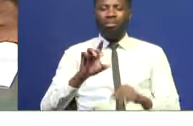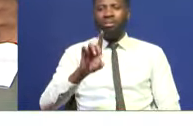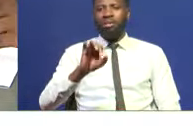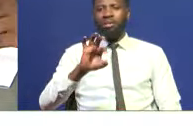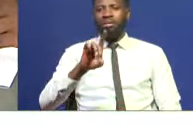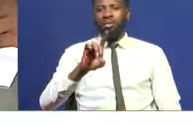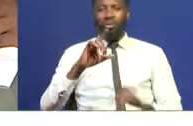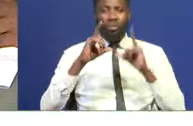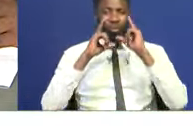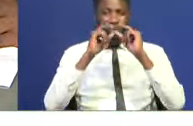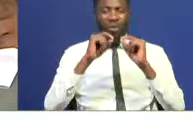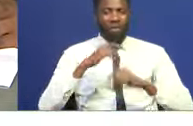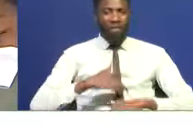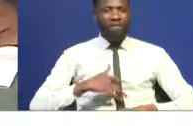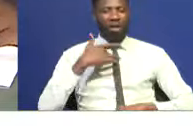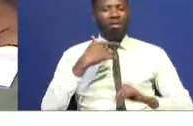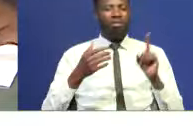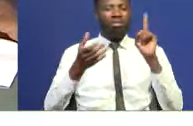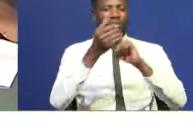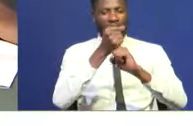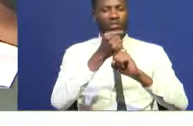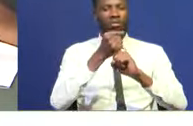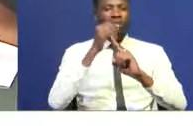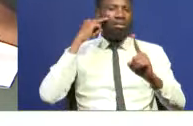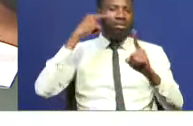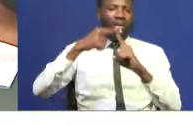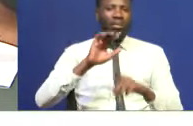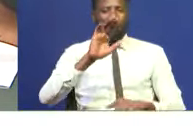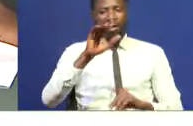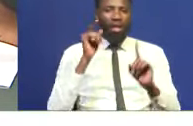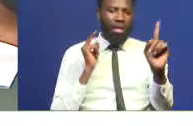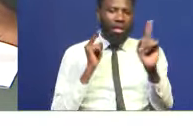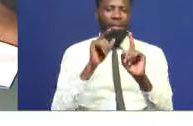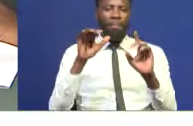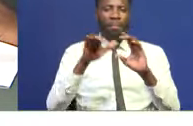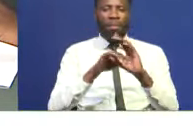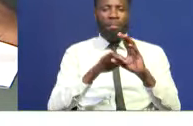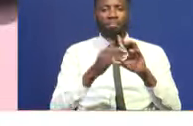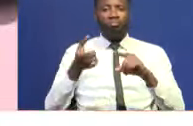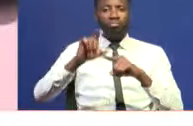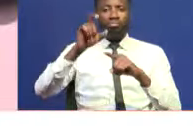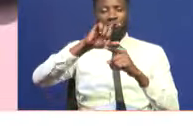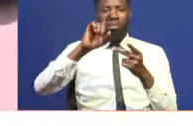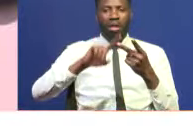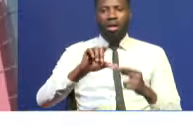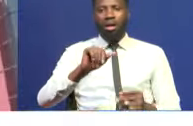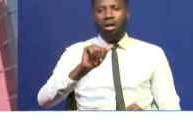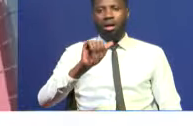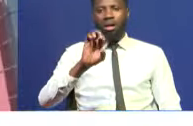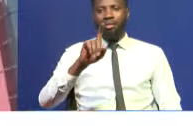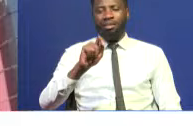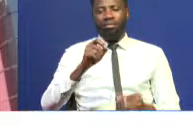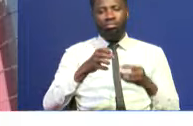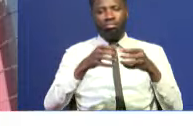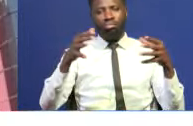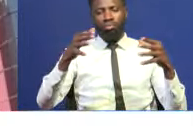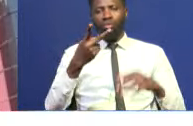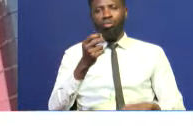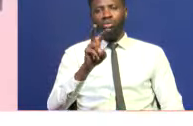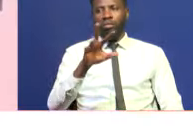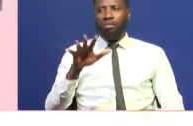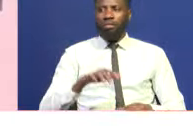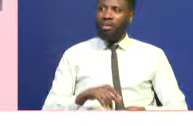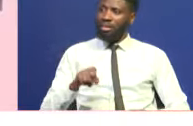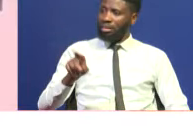in achieving targets for both membership growth and asset expansion by 2025. Mategwa, who also serves as the chairman